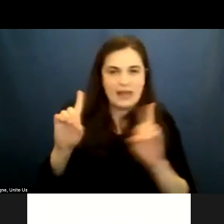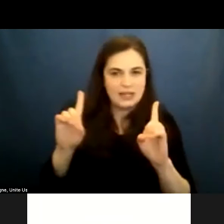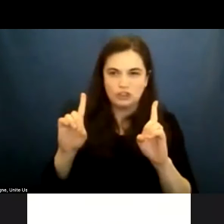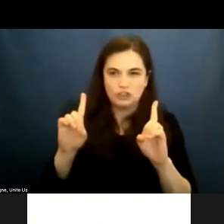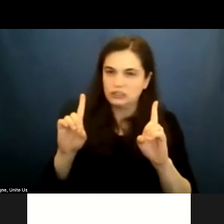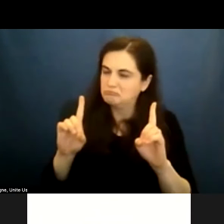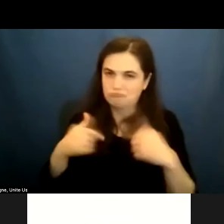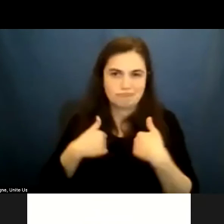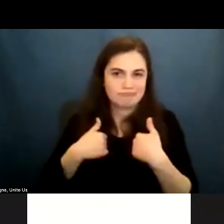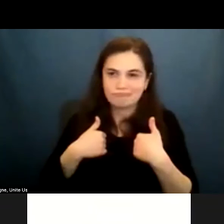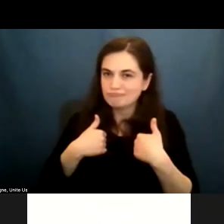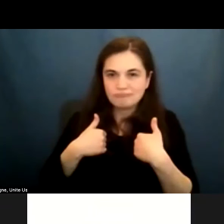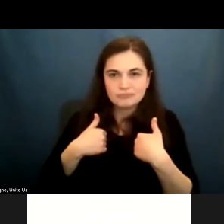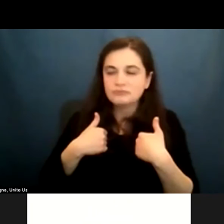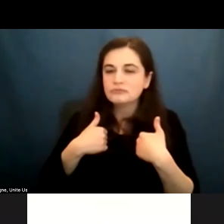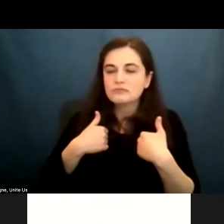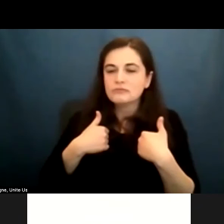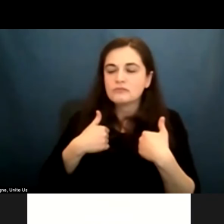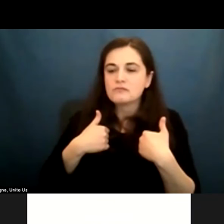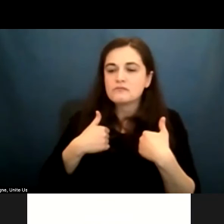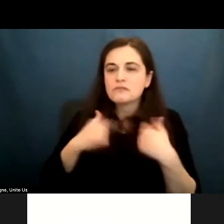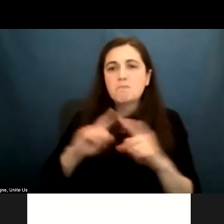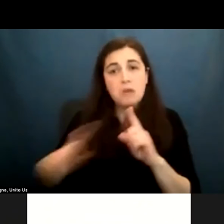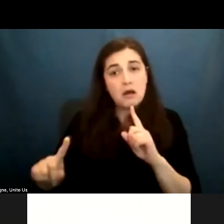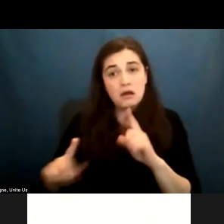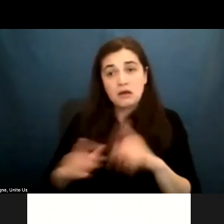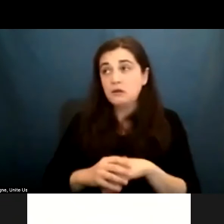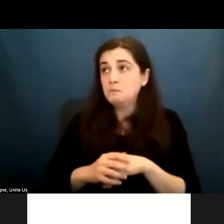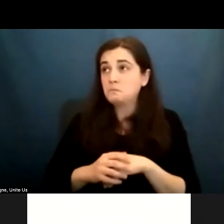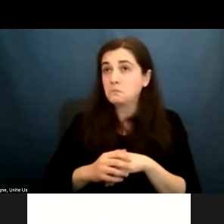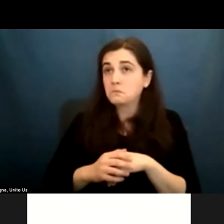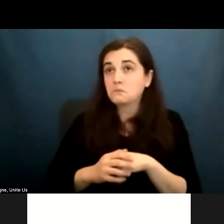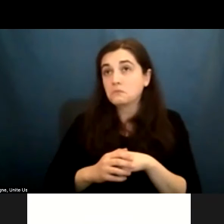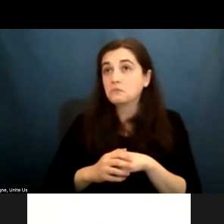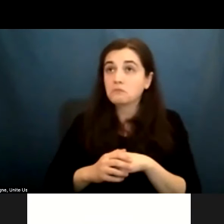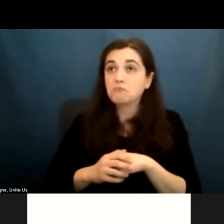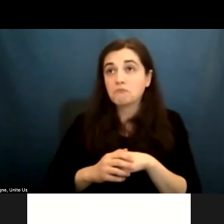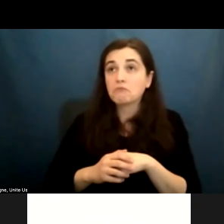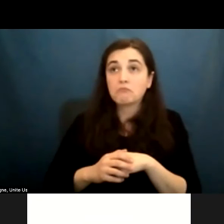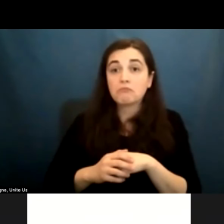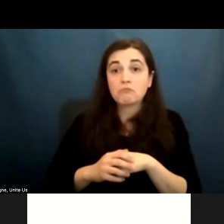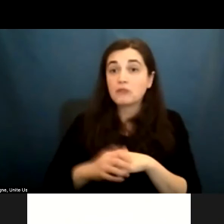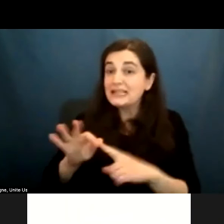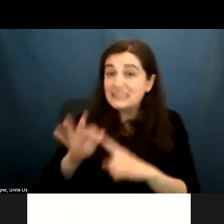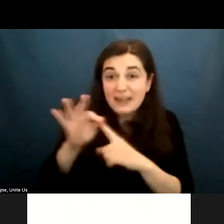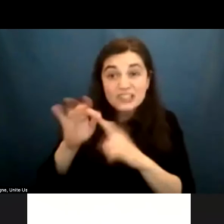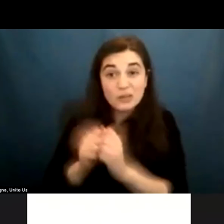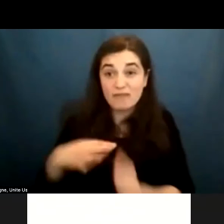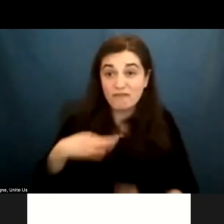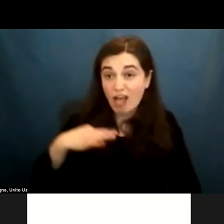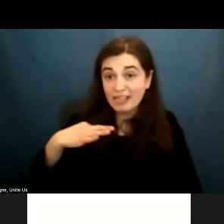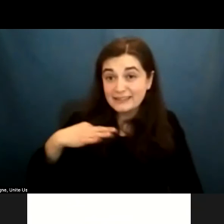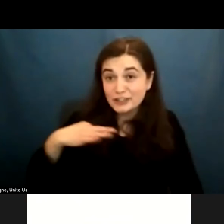much, but um, I think, especially when we work with volunteers, and one thing that I've had to